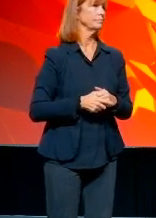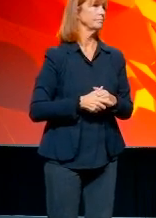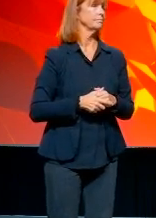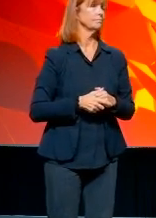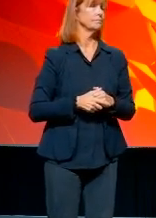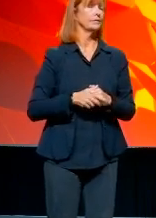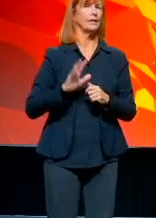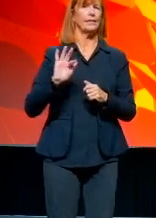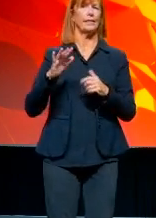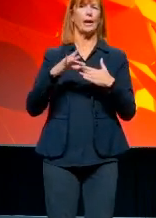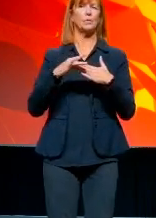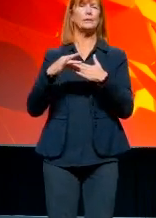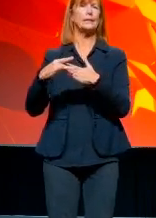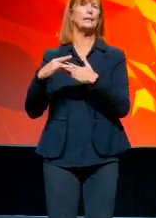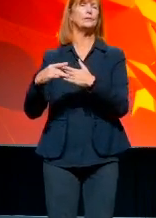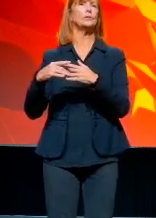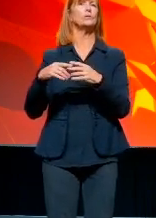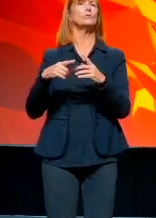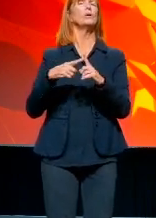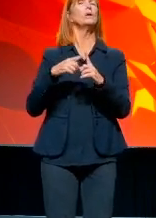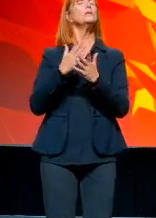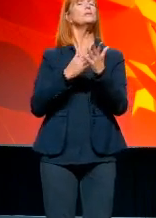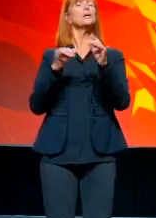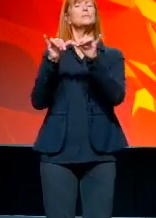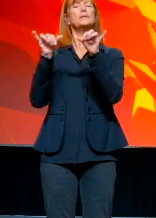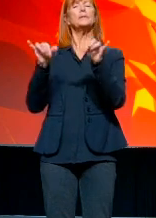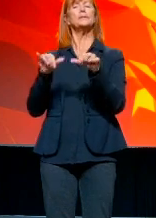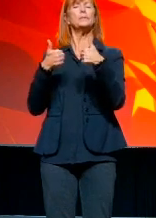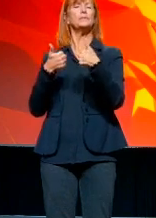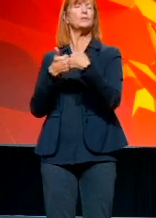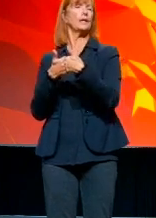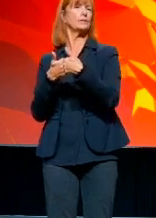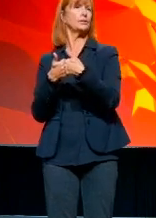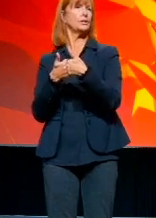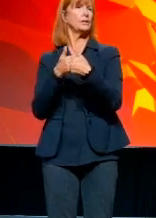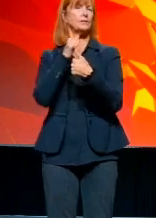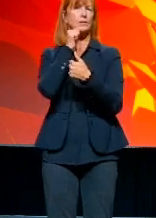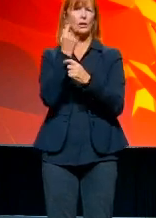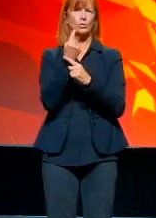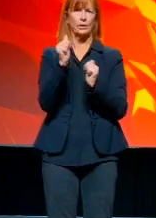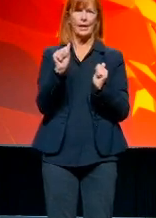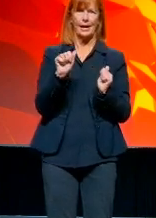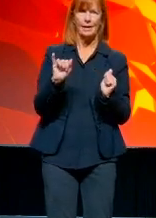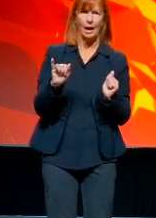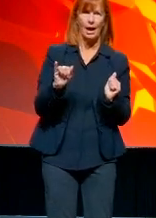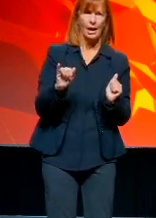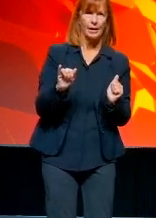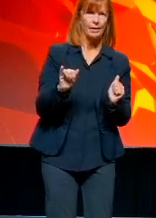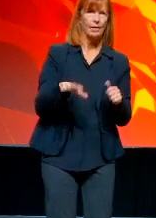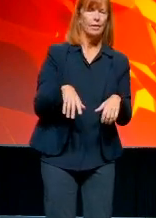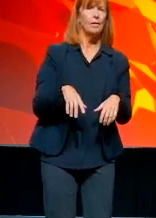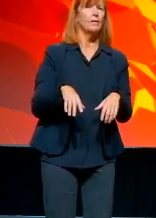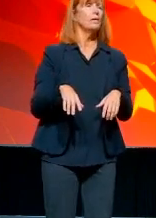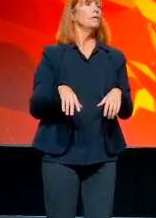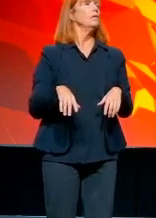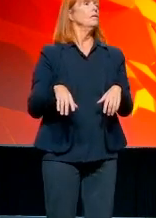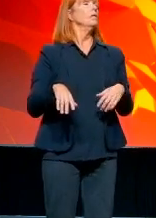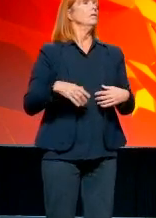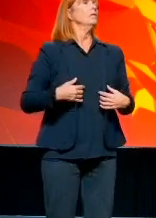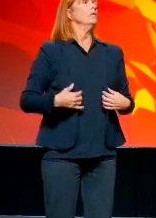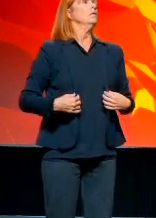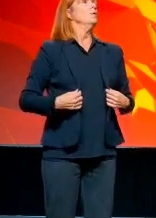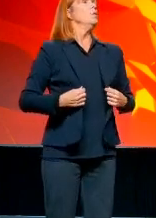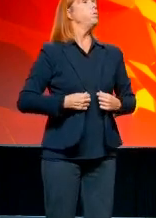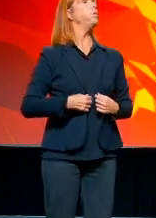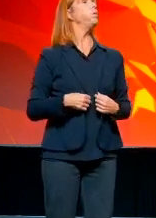a lot of system challenges, not only just to build the AI part also, but to build all the kind of well-disciplined